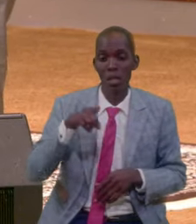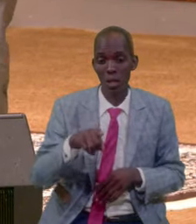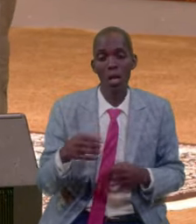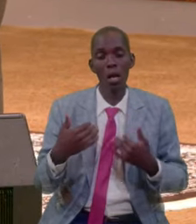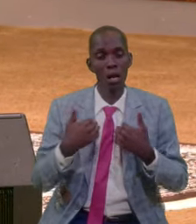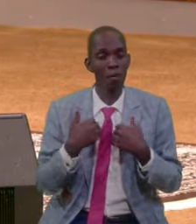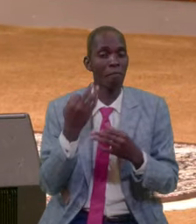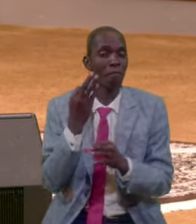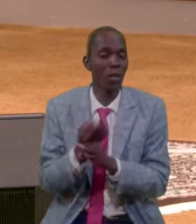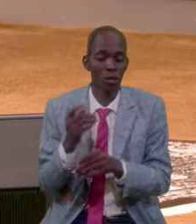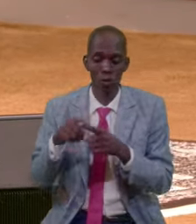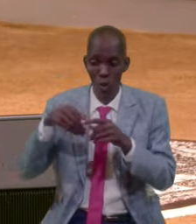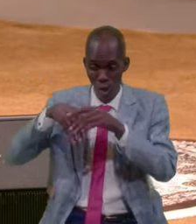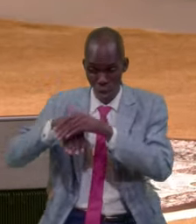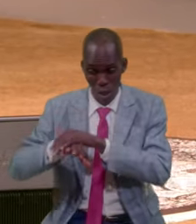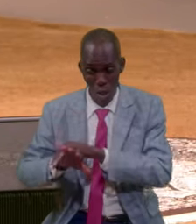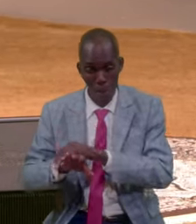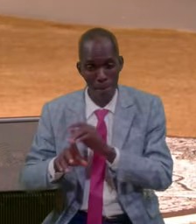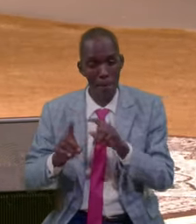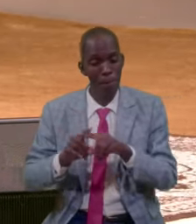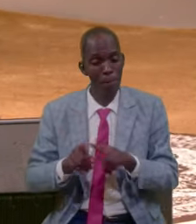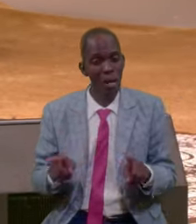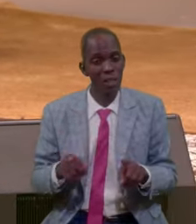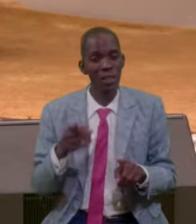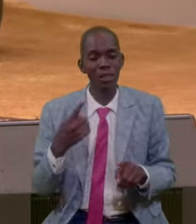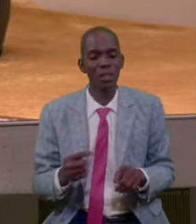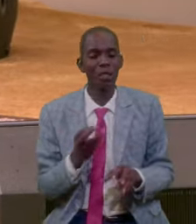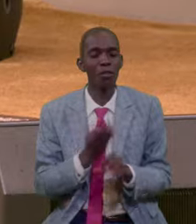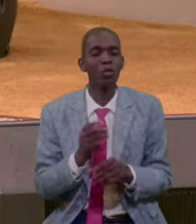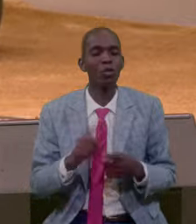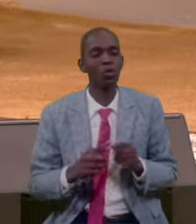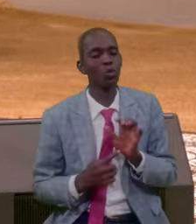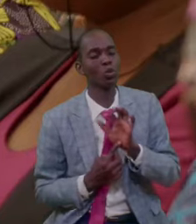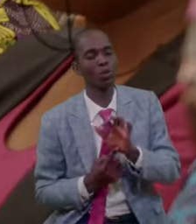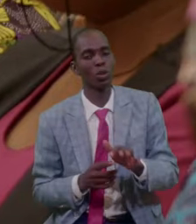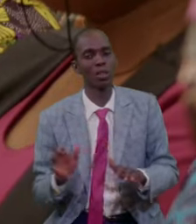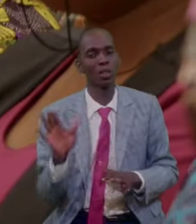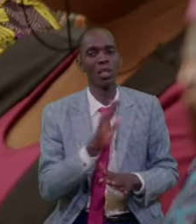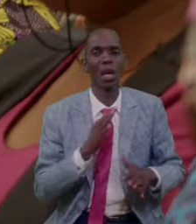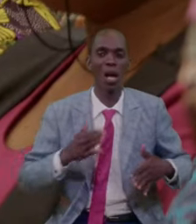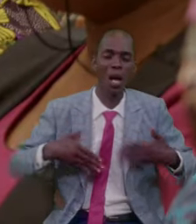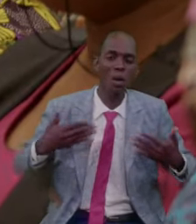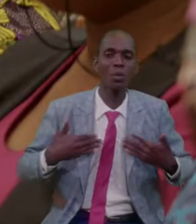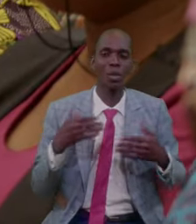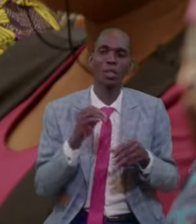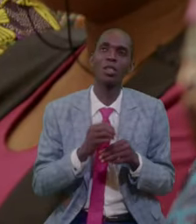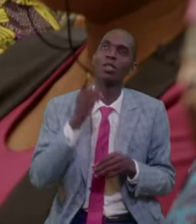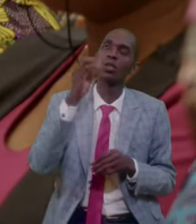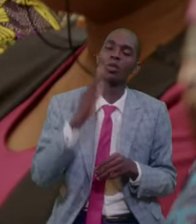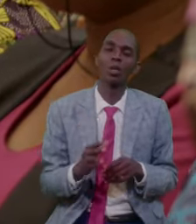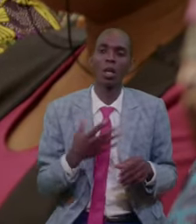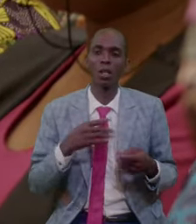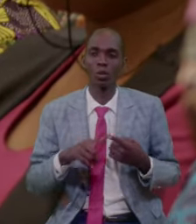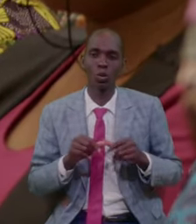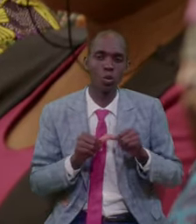now the faith to express their happiness and joy in God as they continue the narrow way. There's